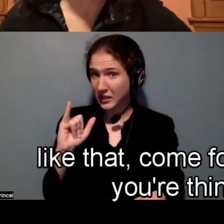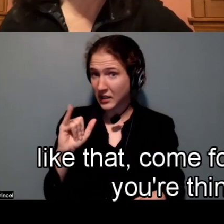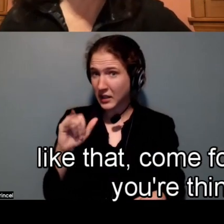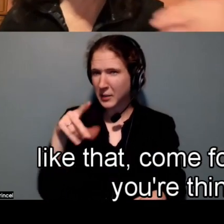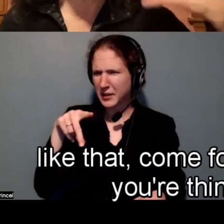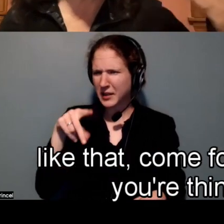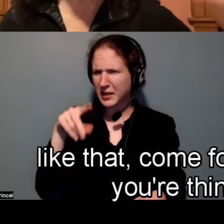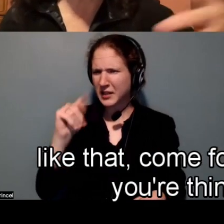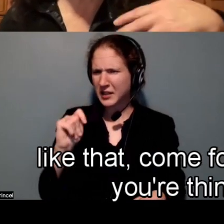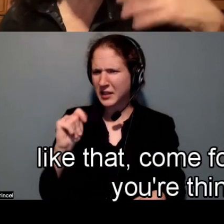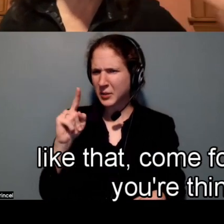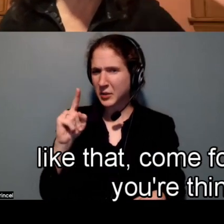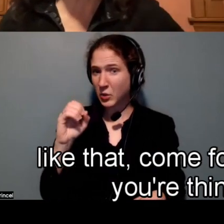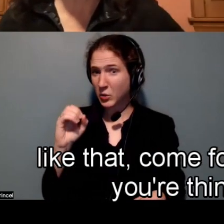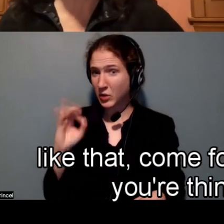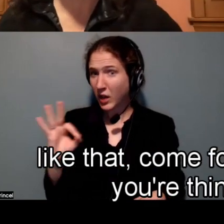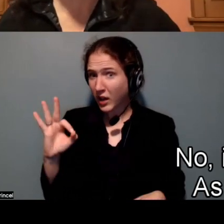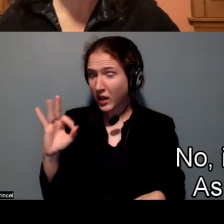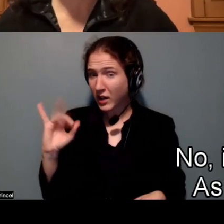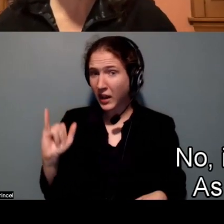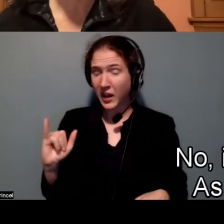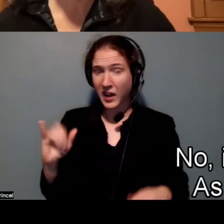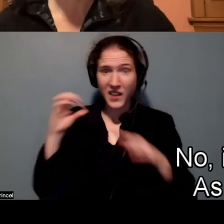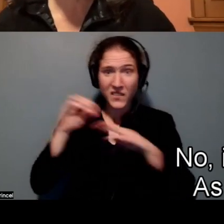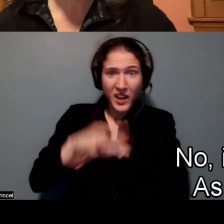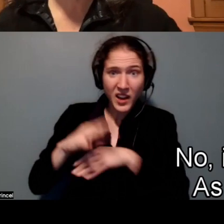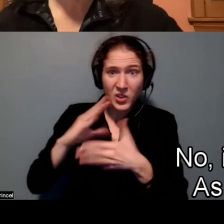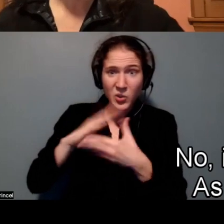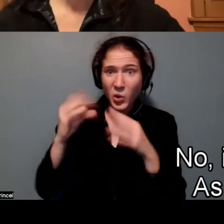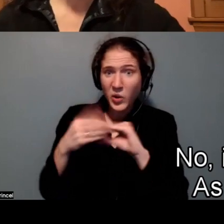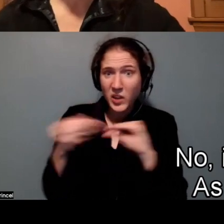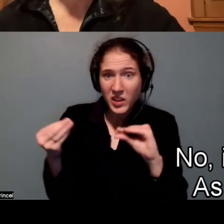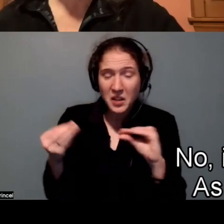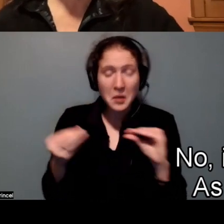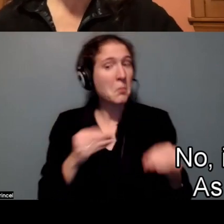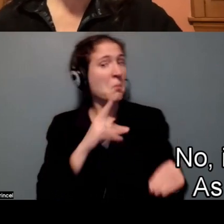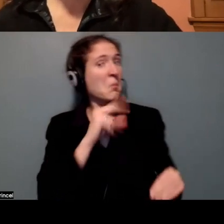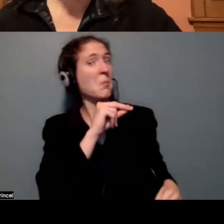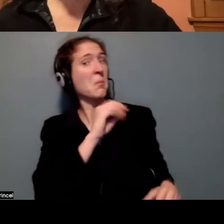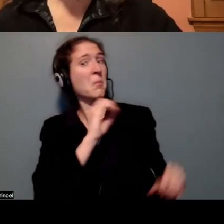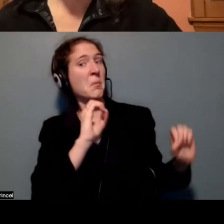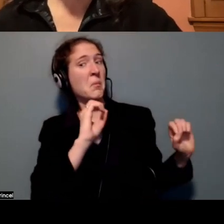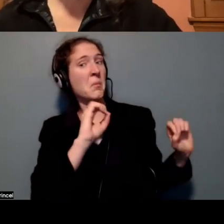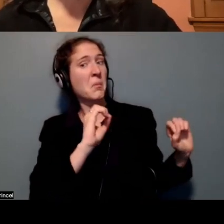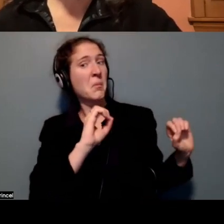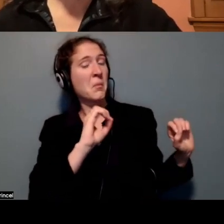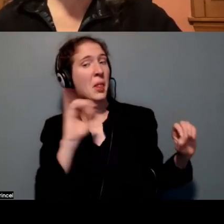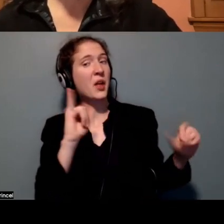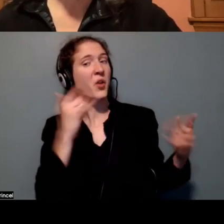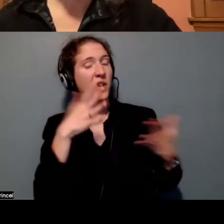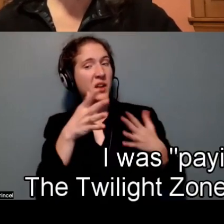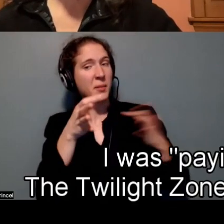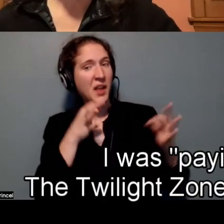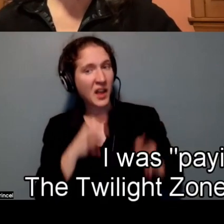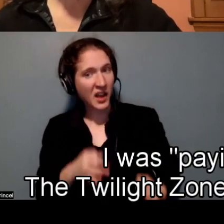anything like that come forward for you when you're thinking about No, it didn't. As I said, I